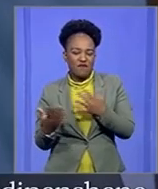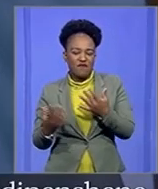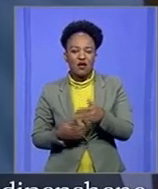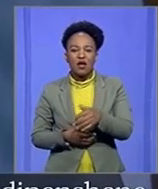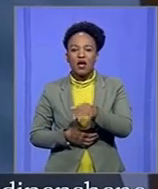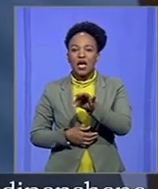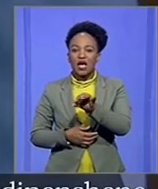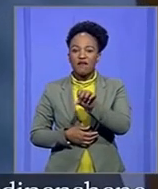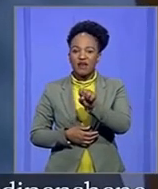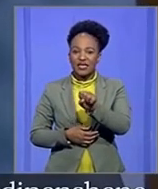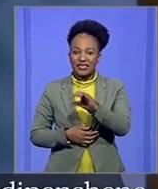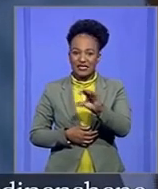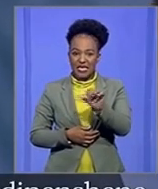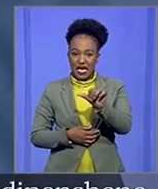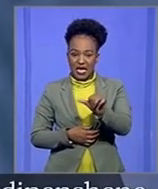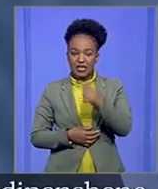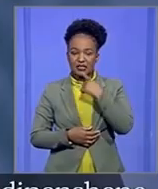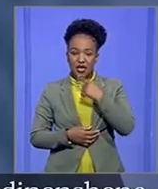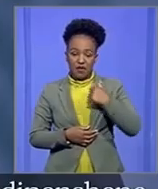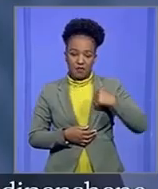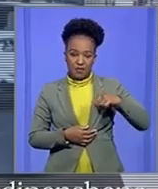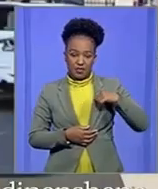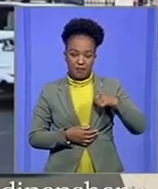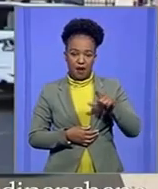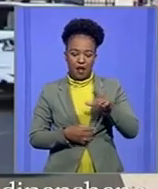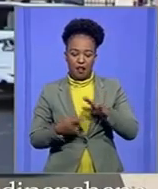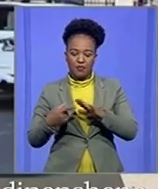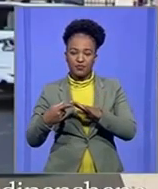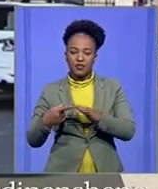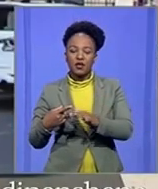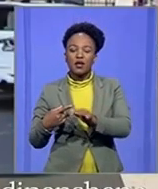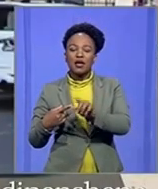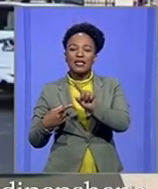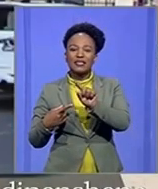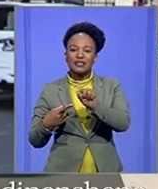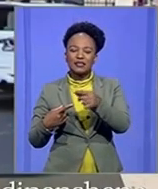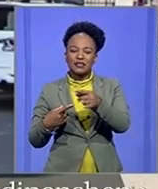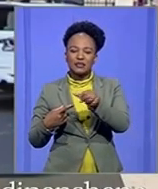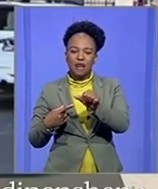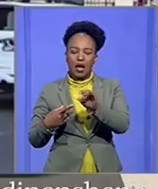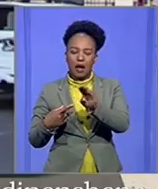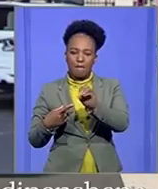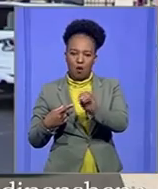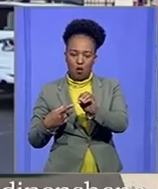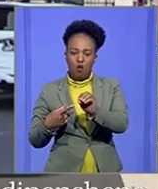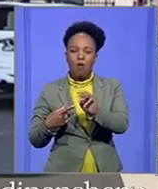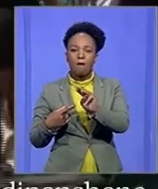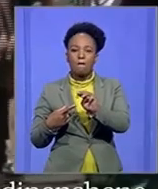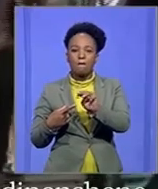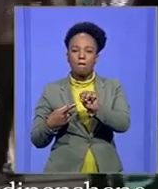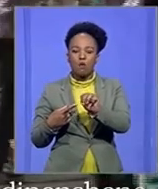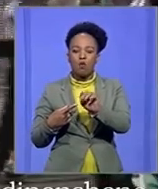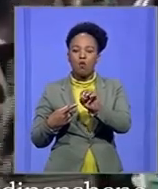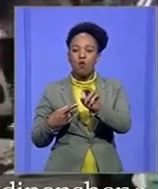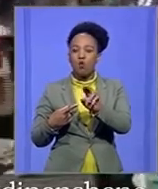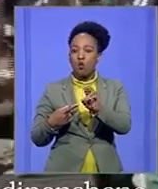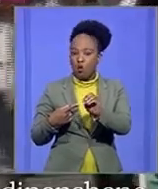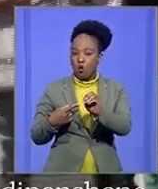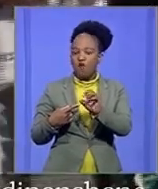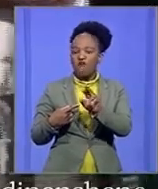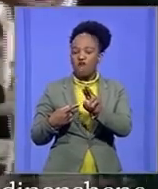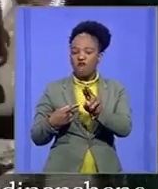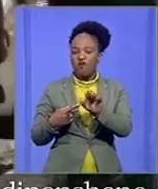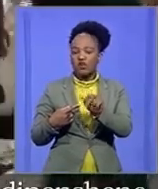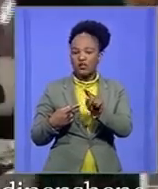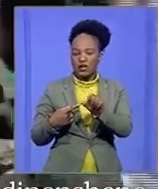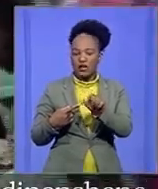FSCA e re bommasepala ba bangatanyana ba kenyeletsang wa Thabo Mfutsanyana, Gavin Mbeki, Ekurhuleni le Emfuleni ba